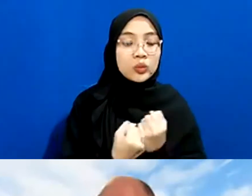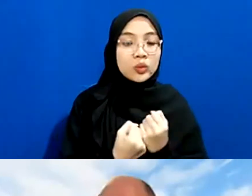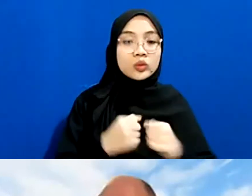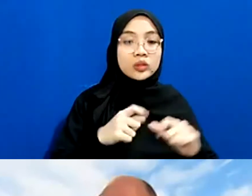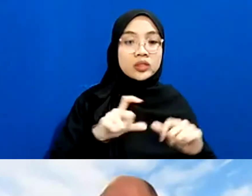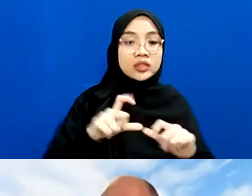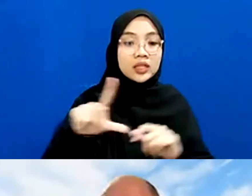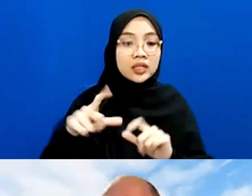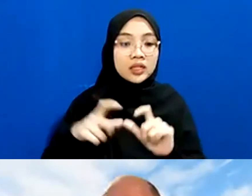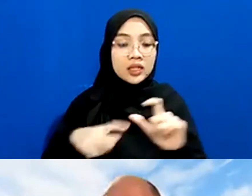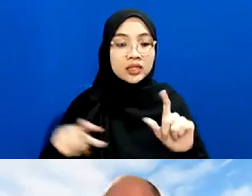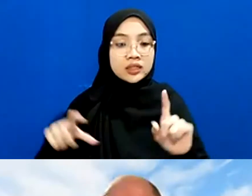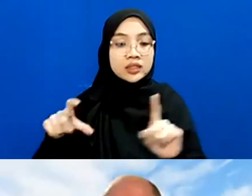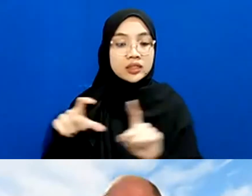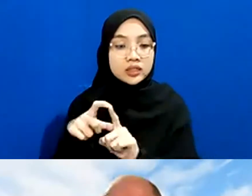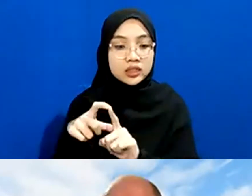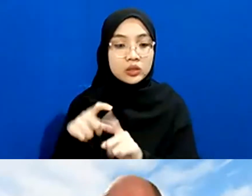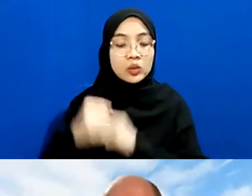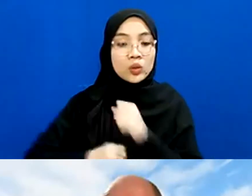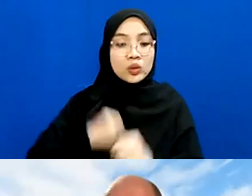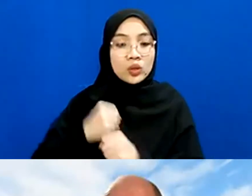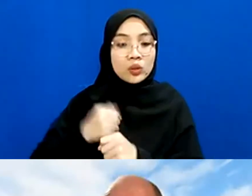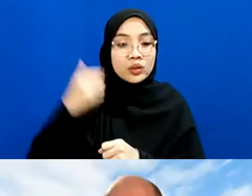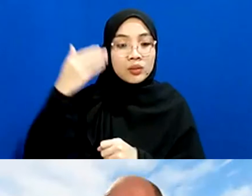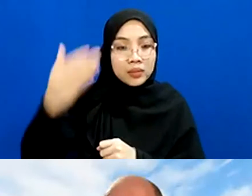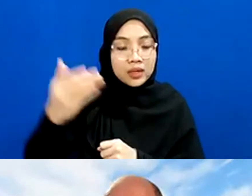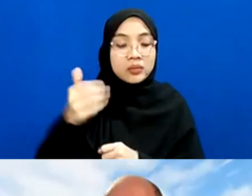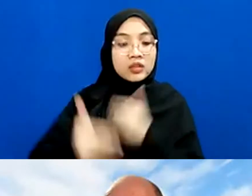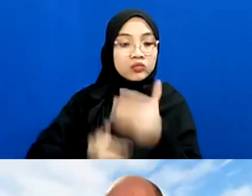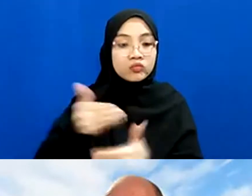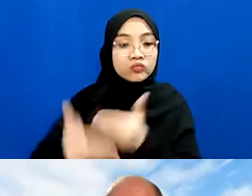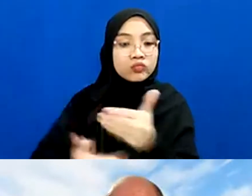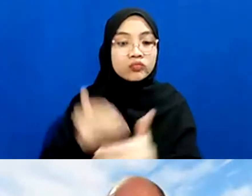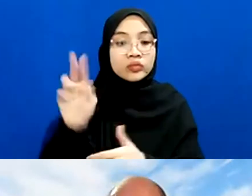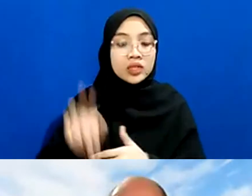next year to also do a similar